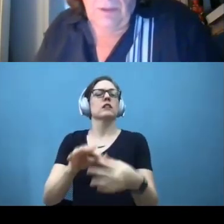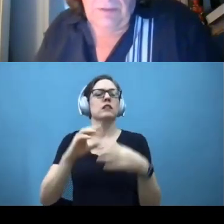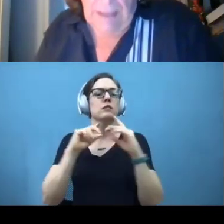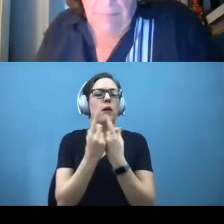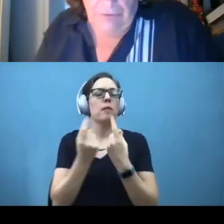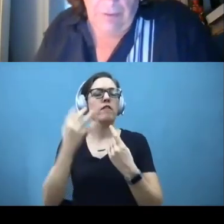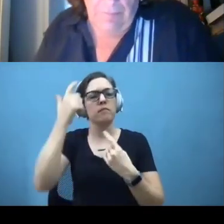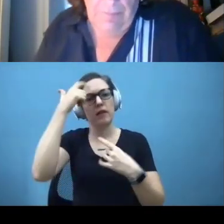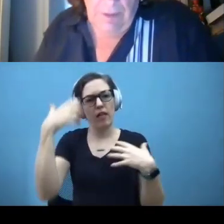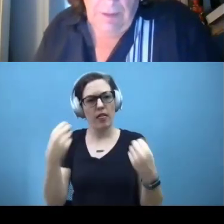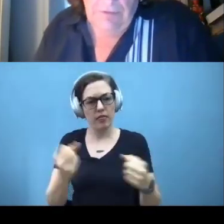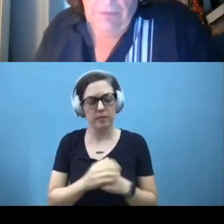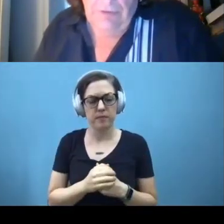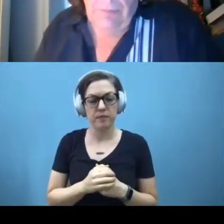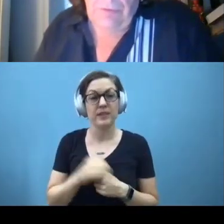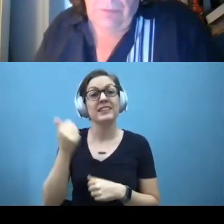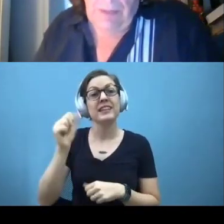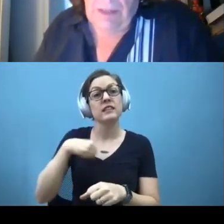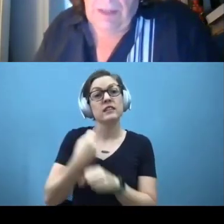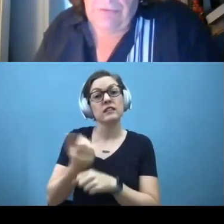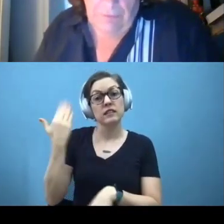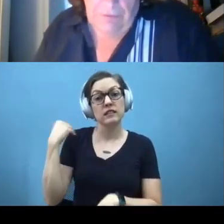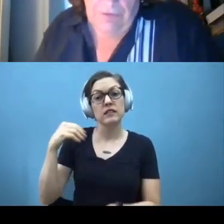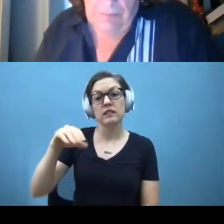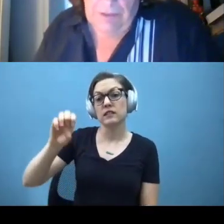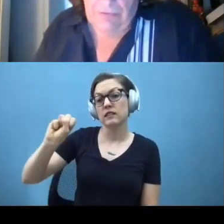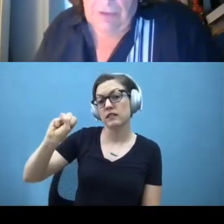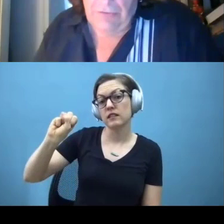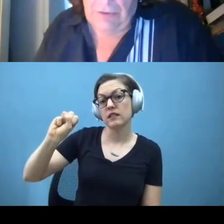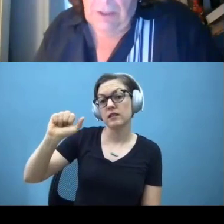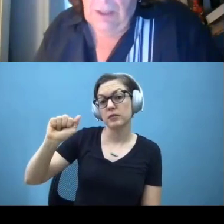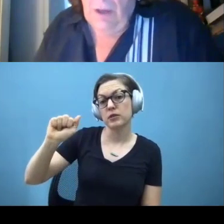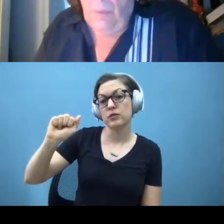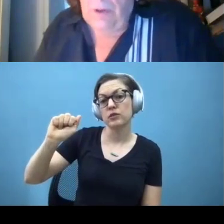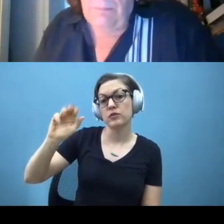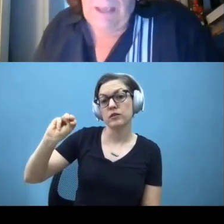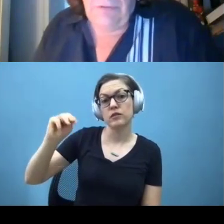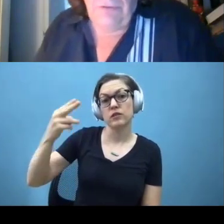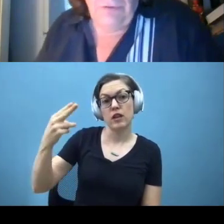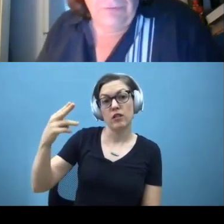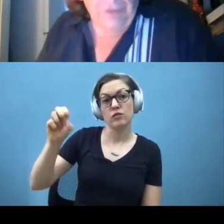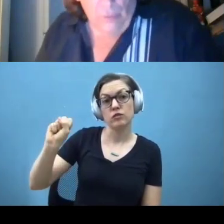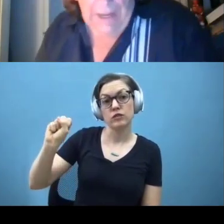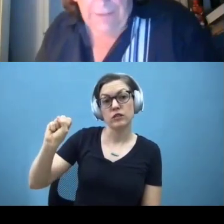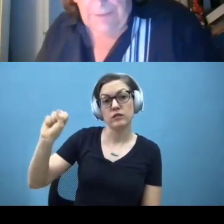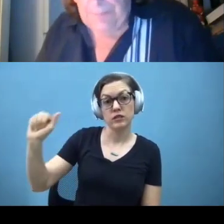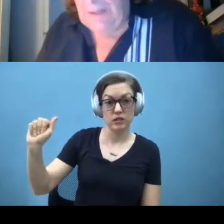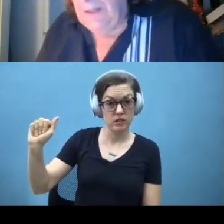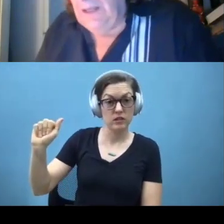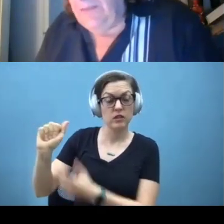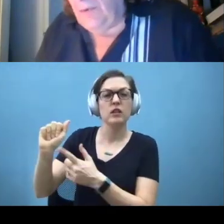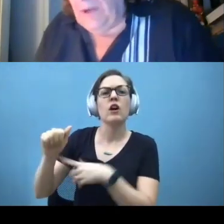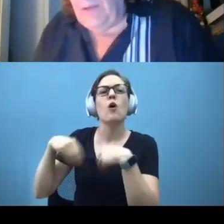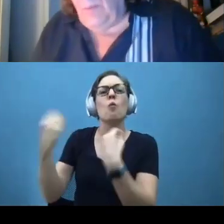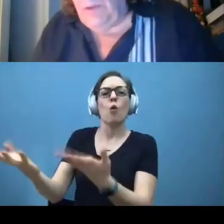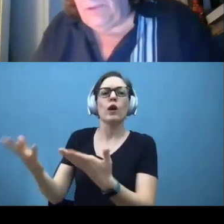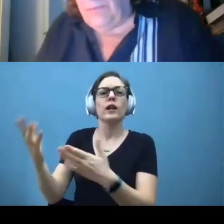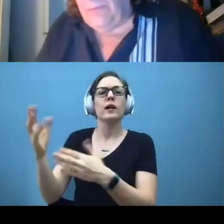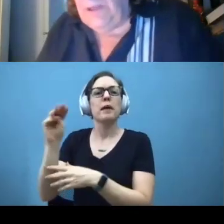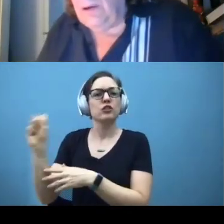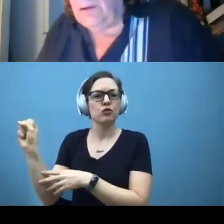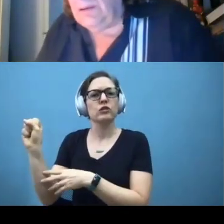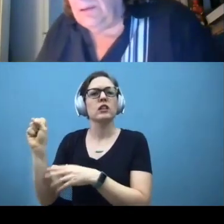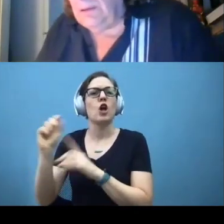ago, SAMHSA, Substance Abuse and Mental Health Services Administration, awarded Massachusetts a grant. And the grant was